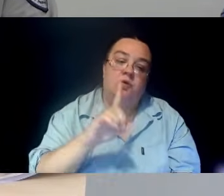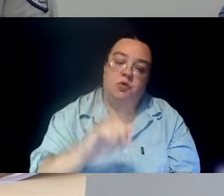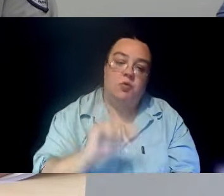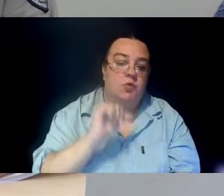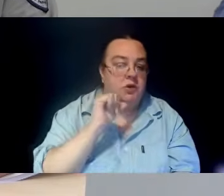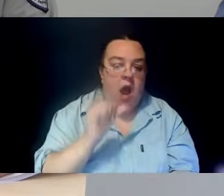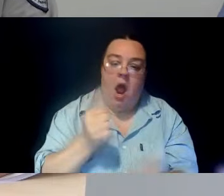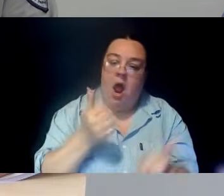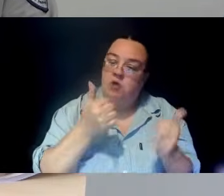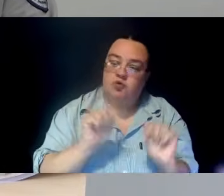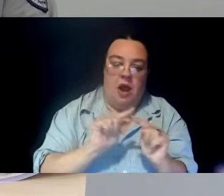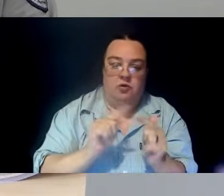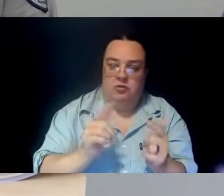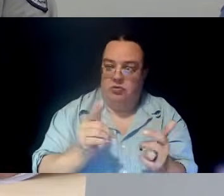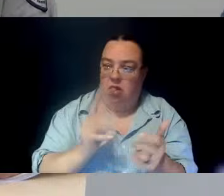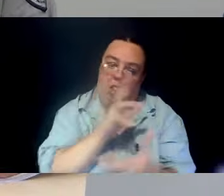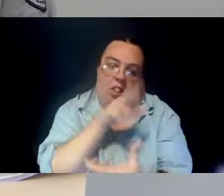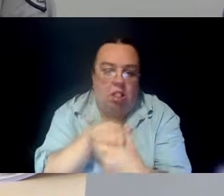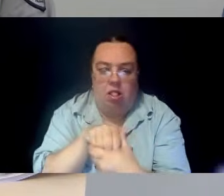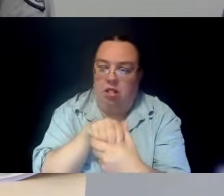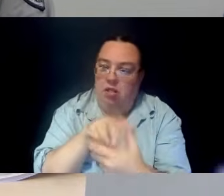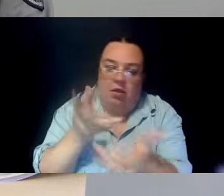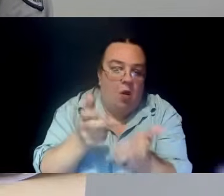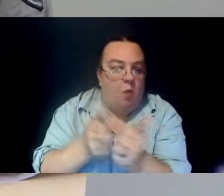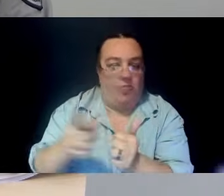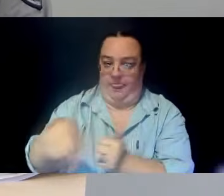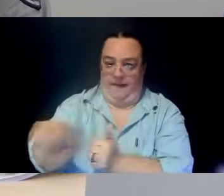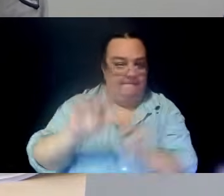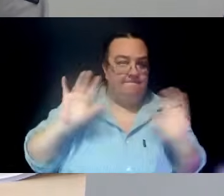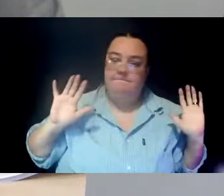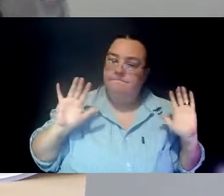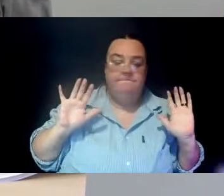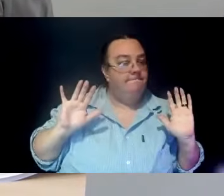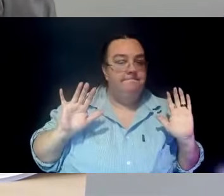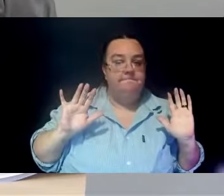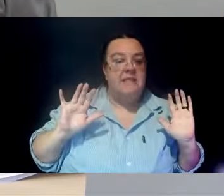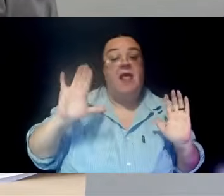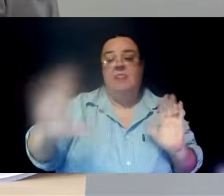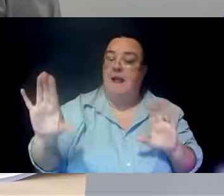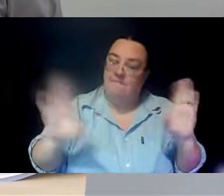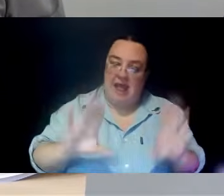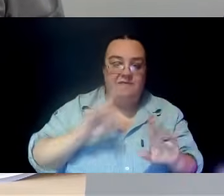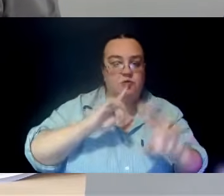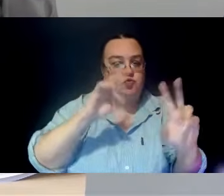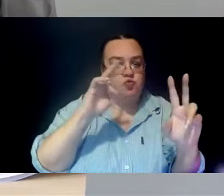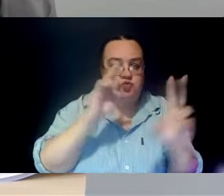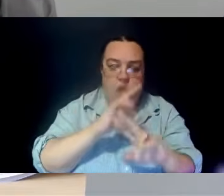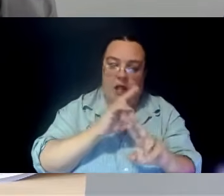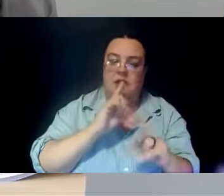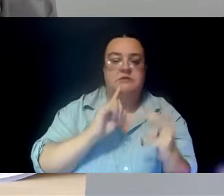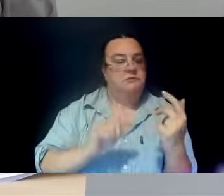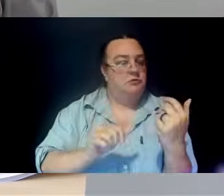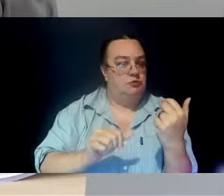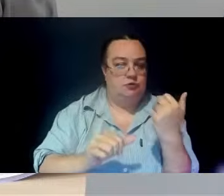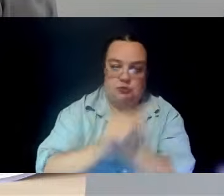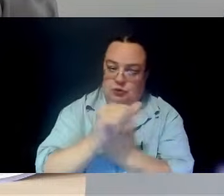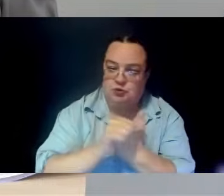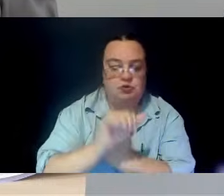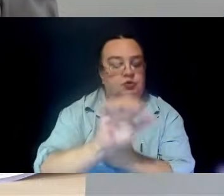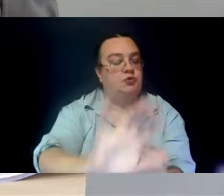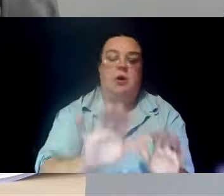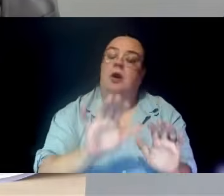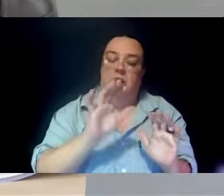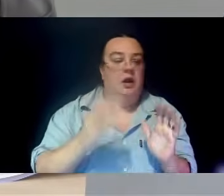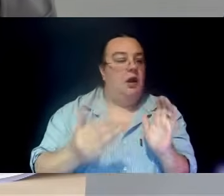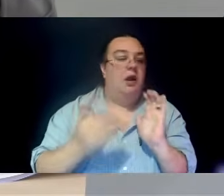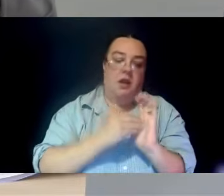engage these individuals. Their behavior is reckless and dangerous. And again, we're